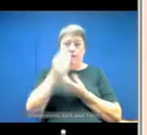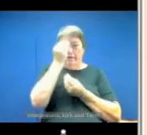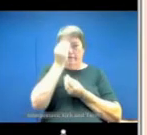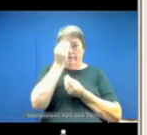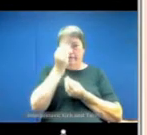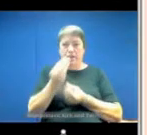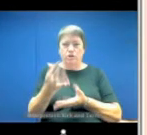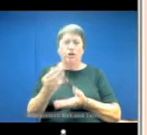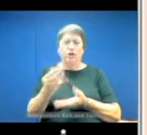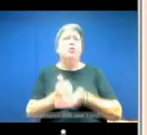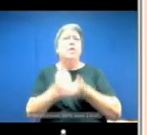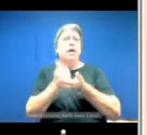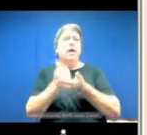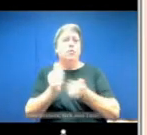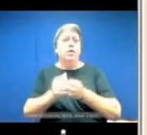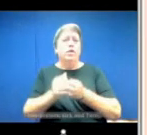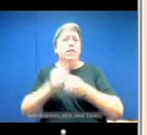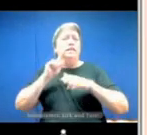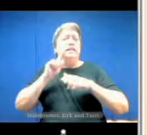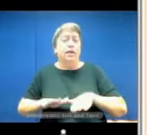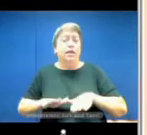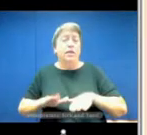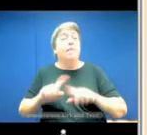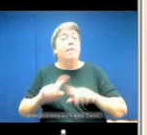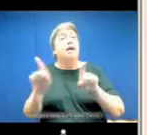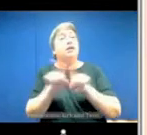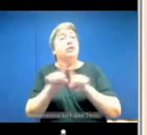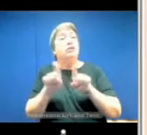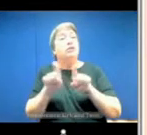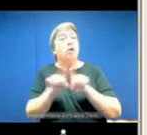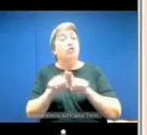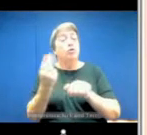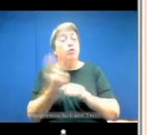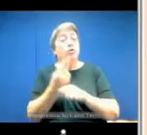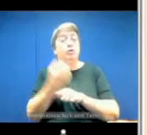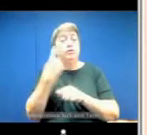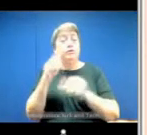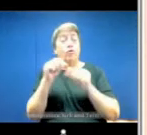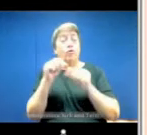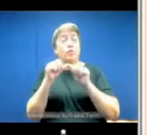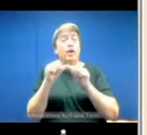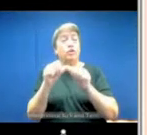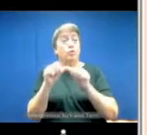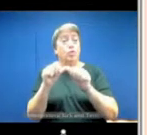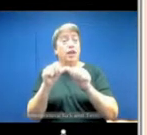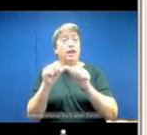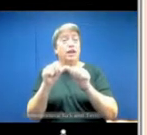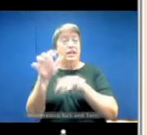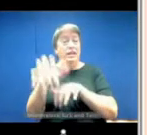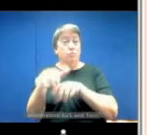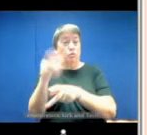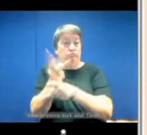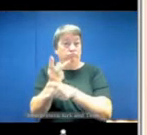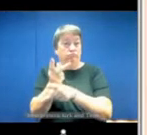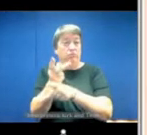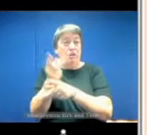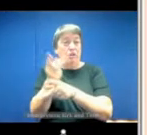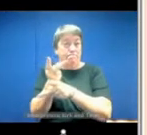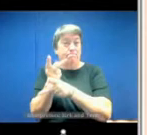more detail. But it's also used to perpetuate testimony. Civil cases can take years to